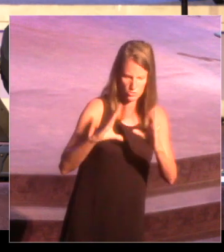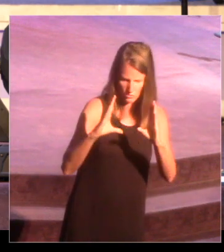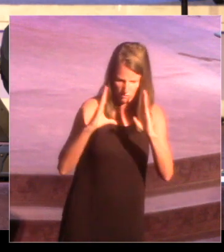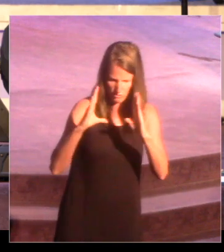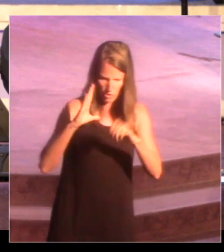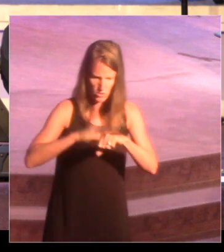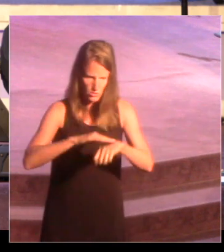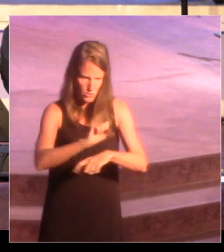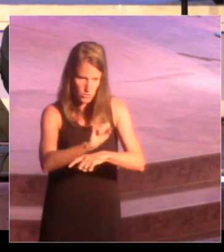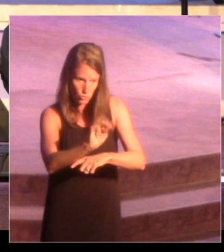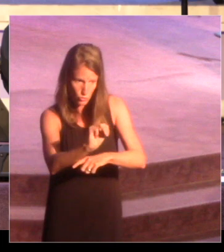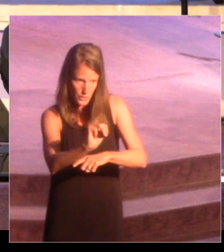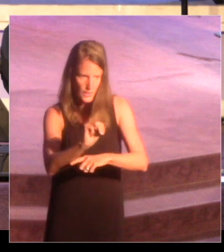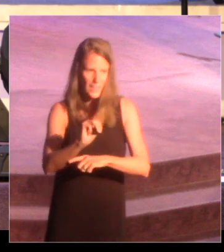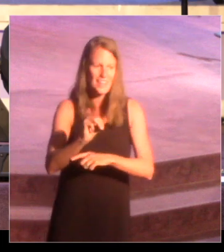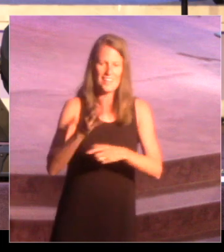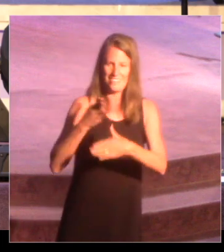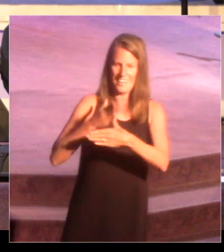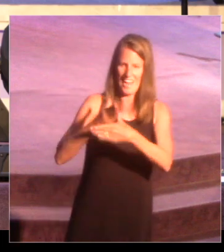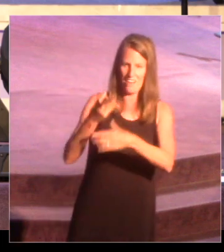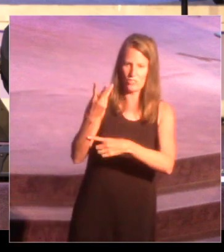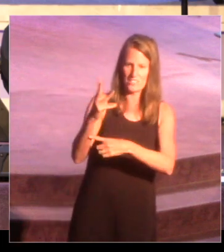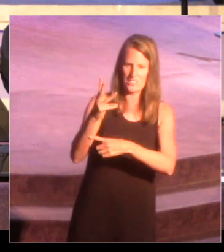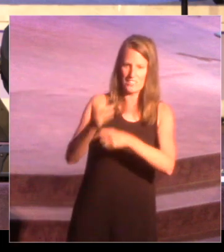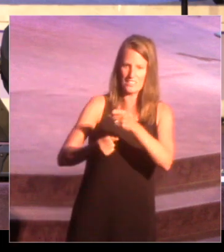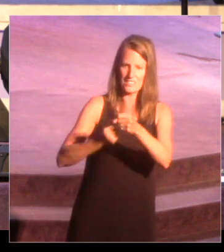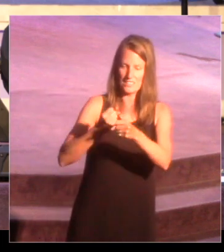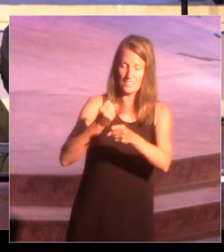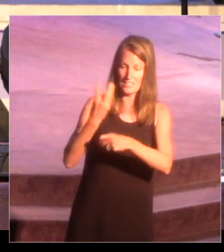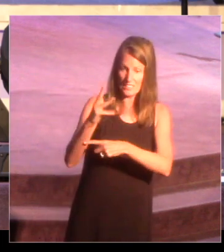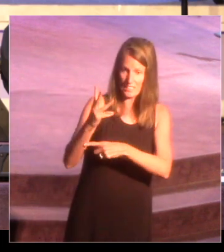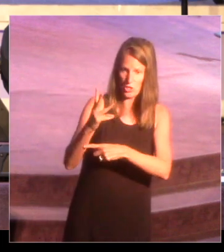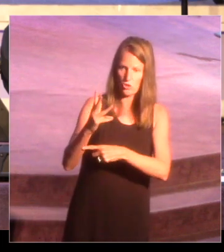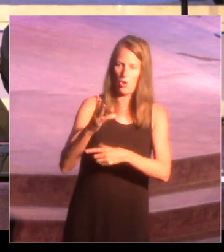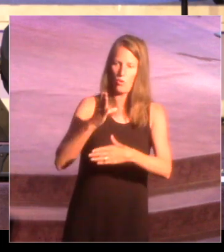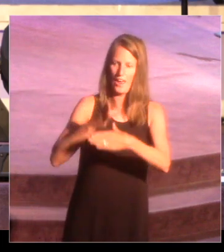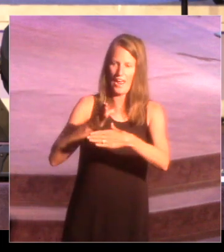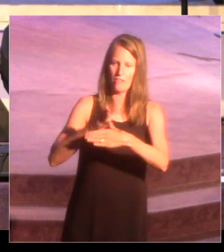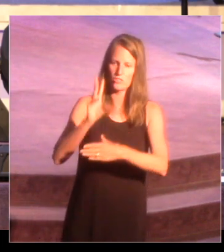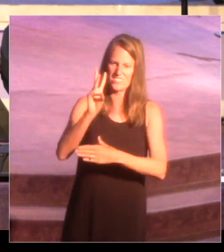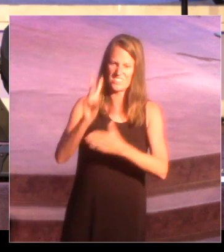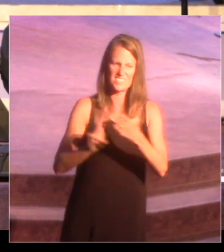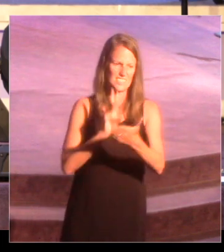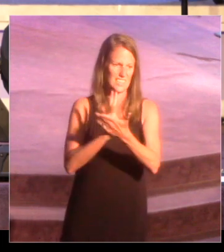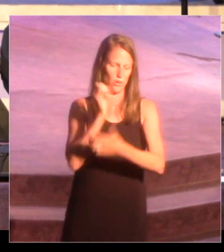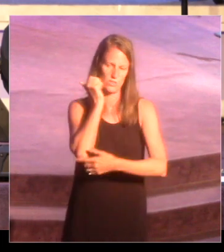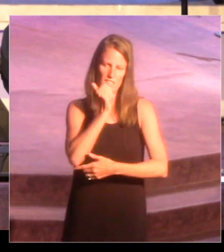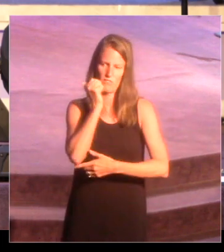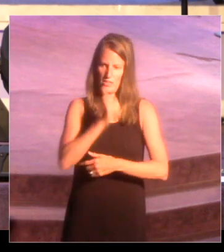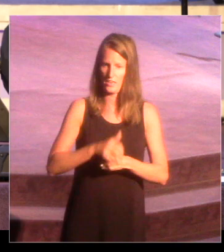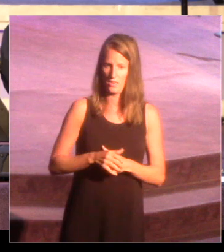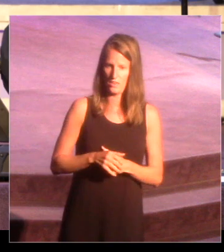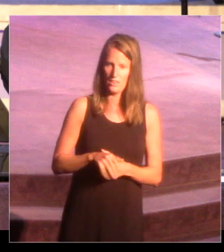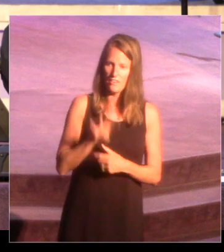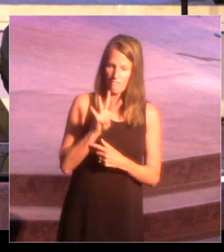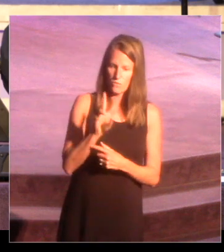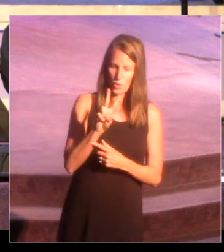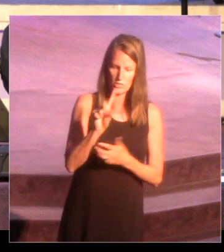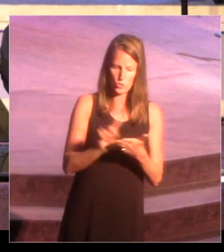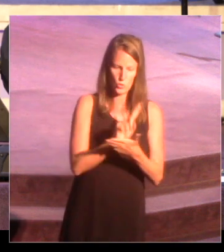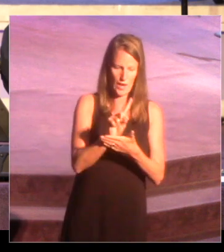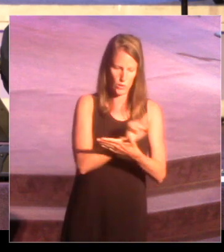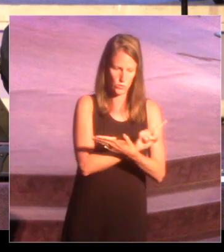media, the average 16-year-old spending 6 hours a day on social media. 6 hours. That's 42 hours a